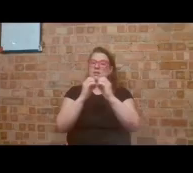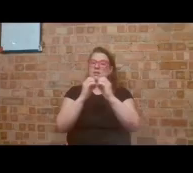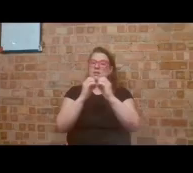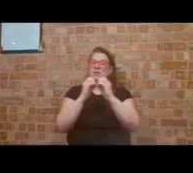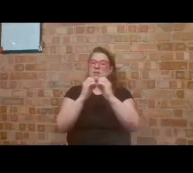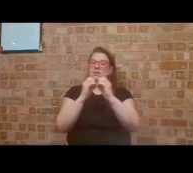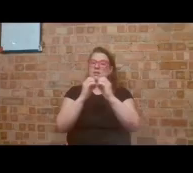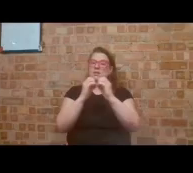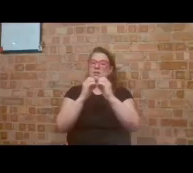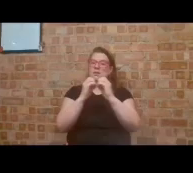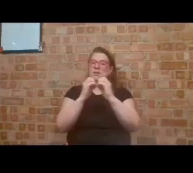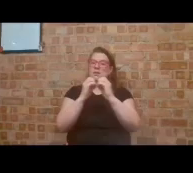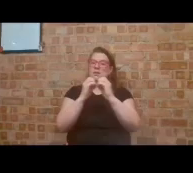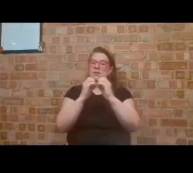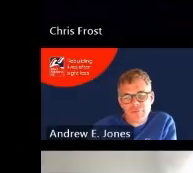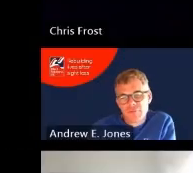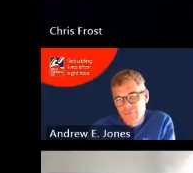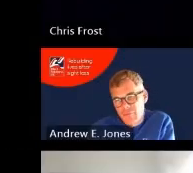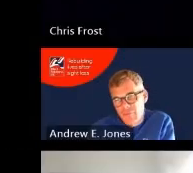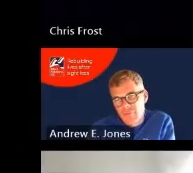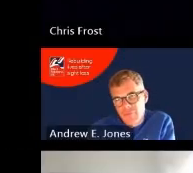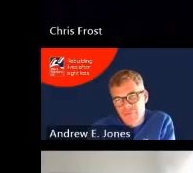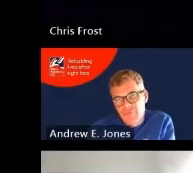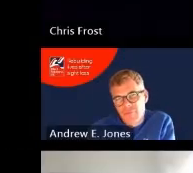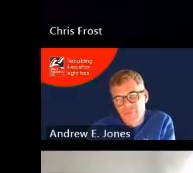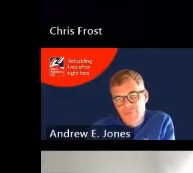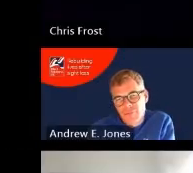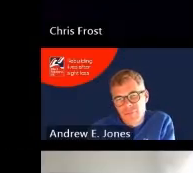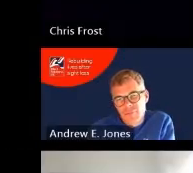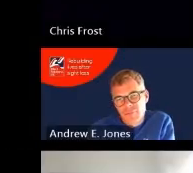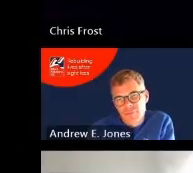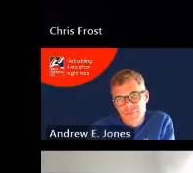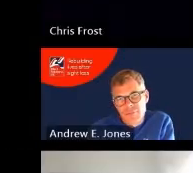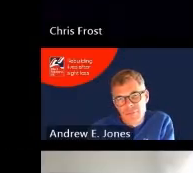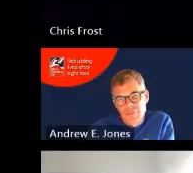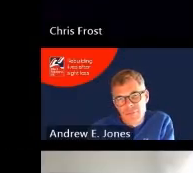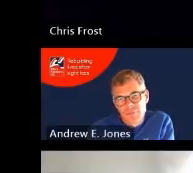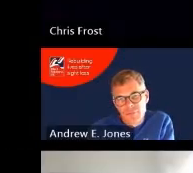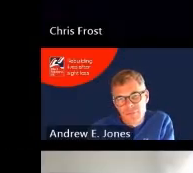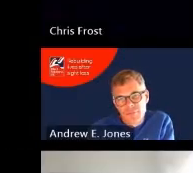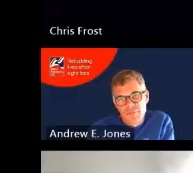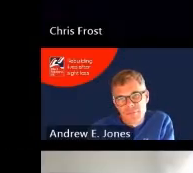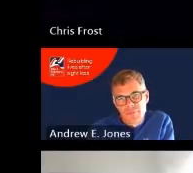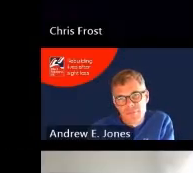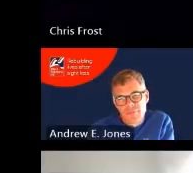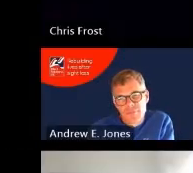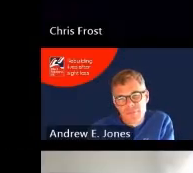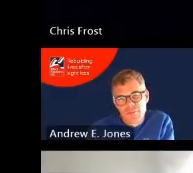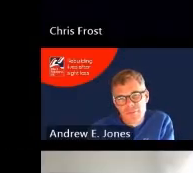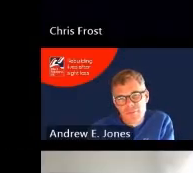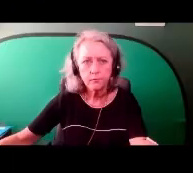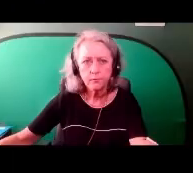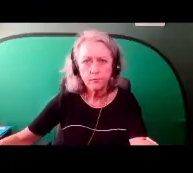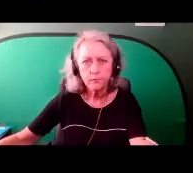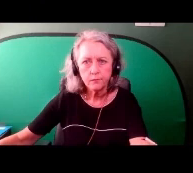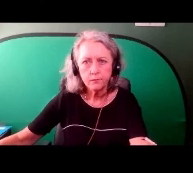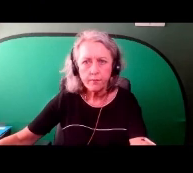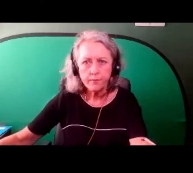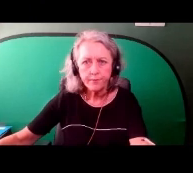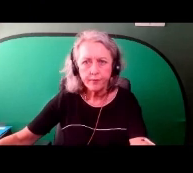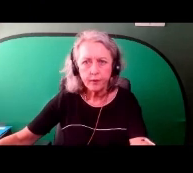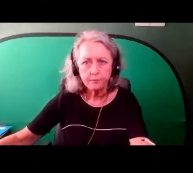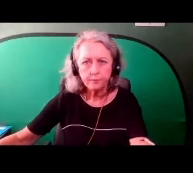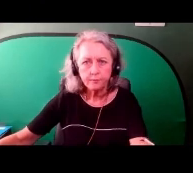shortcut to whatever you want. If you've got somebody who actually doesn't need VoiceOver, but who does need to be able to turn Zoom on and off, the